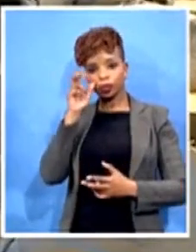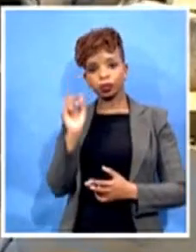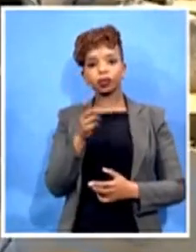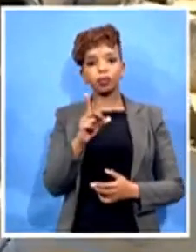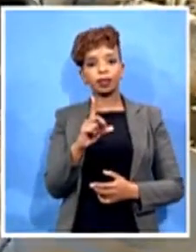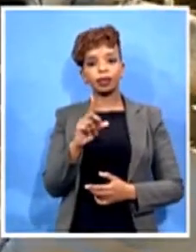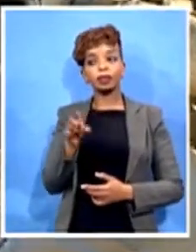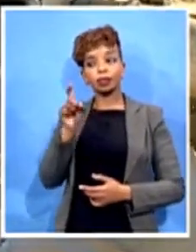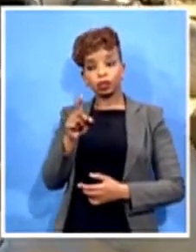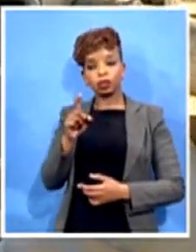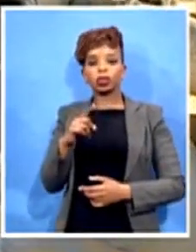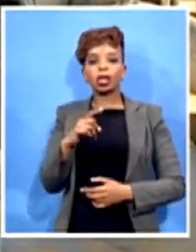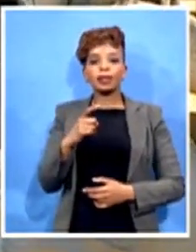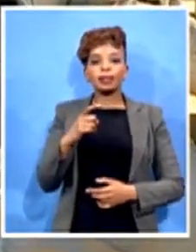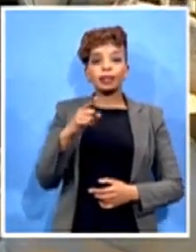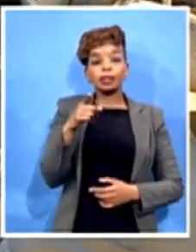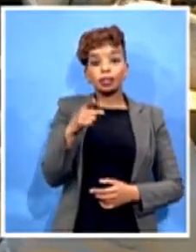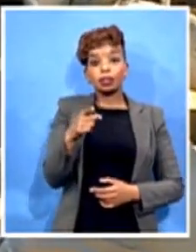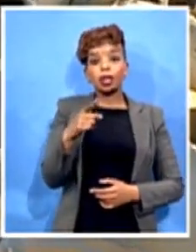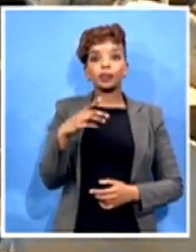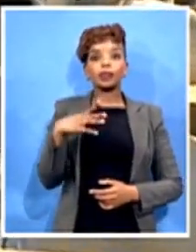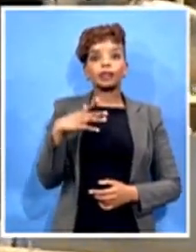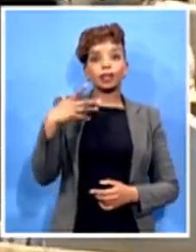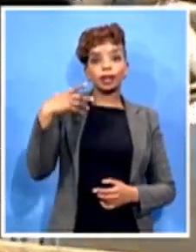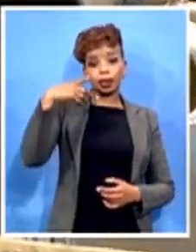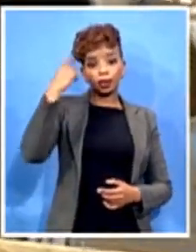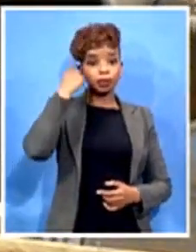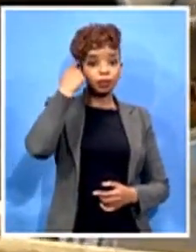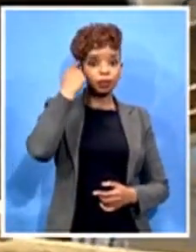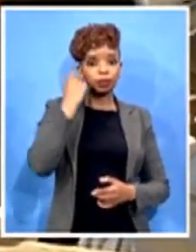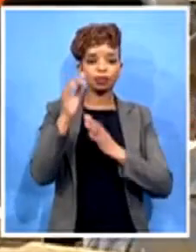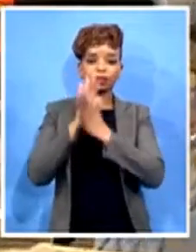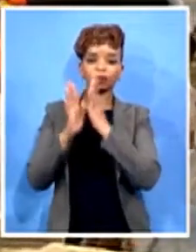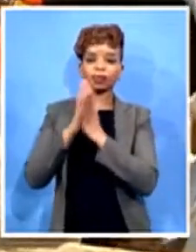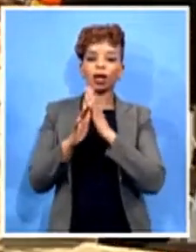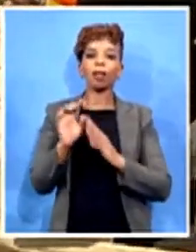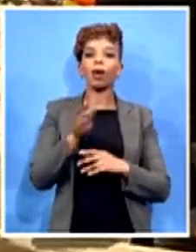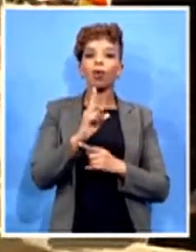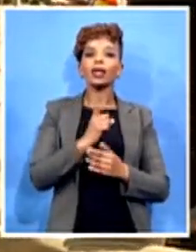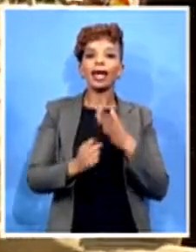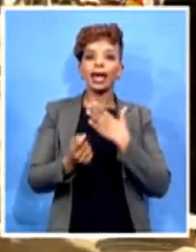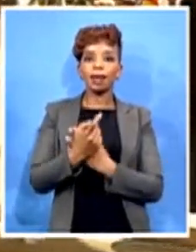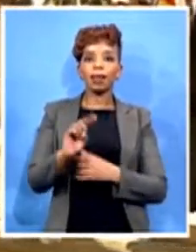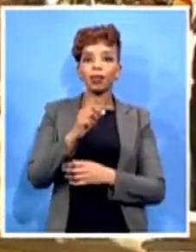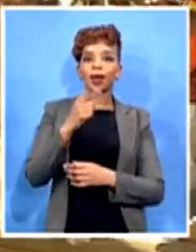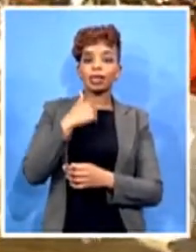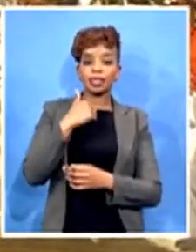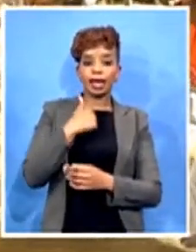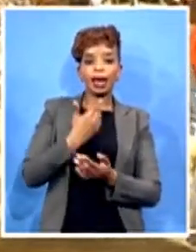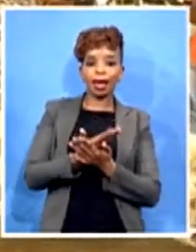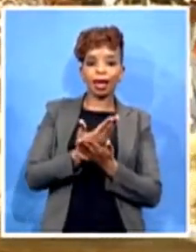happened. But what I can say is that most of the people here in the Ama-Mpondomise, as more especially the young ones, they